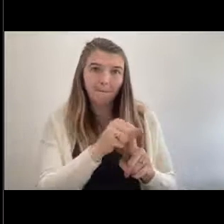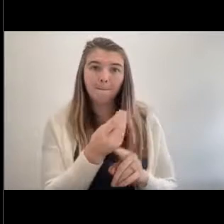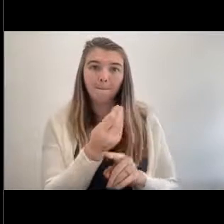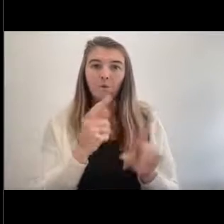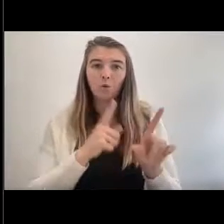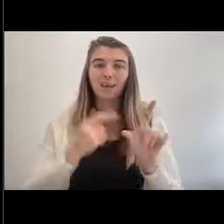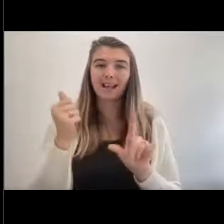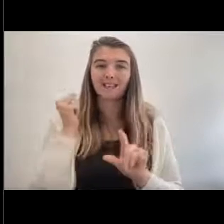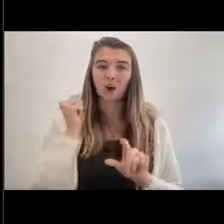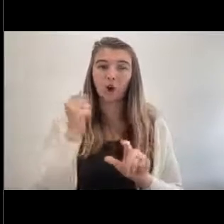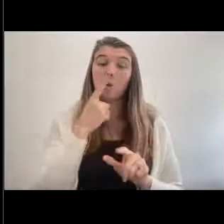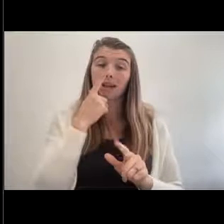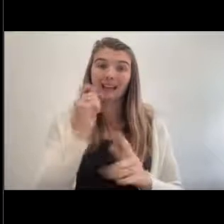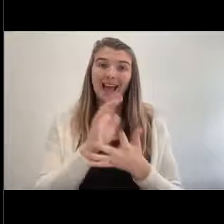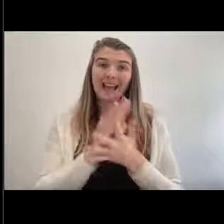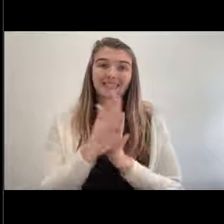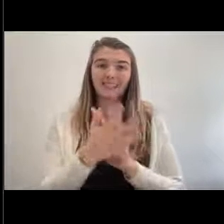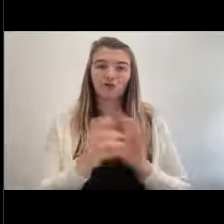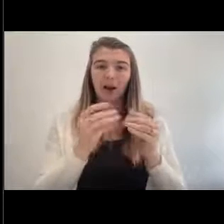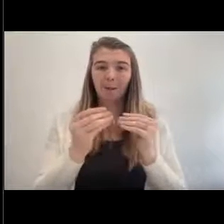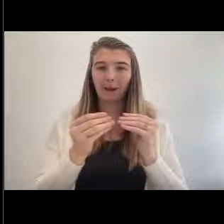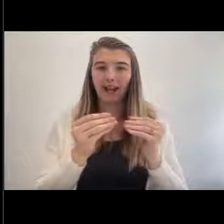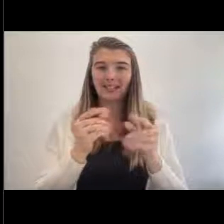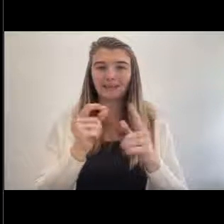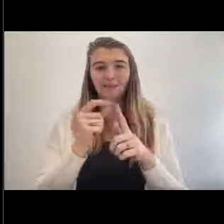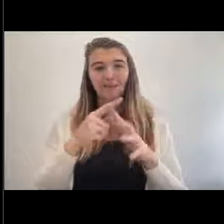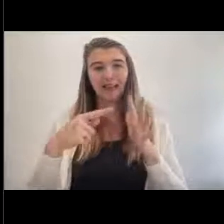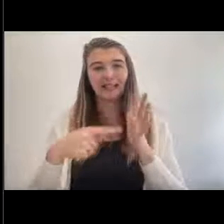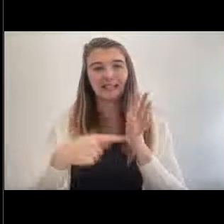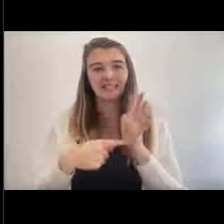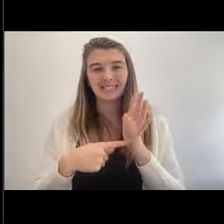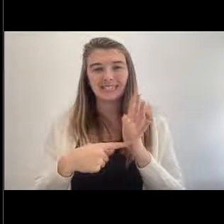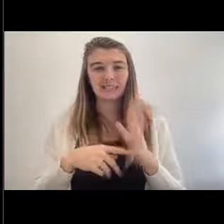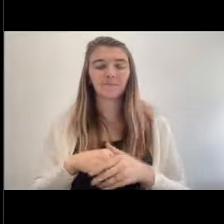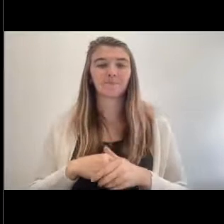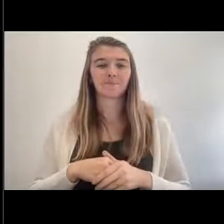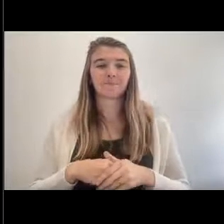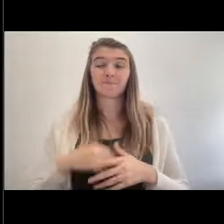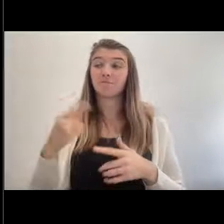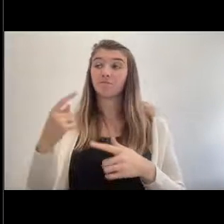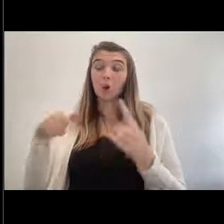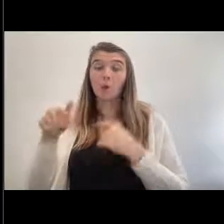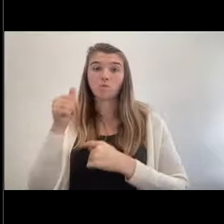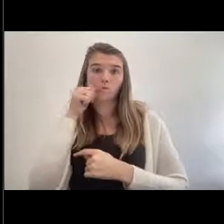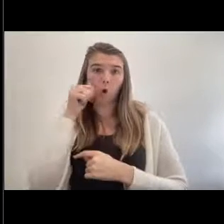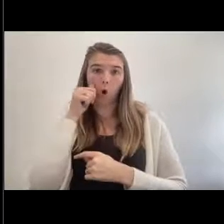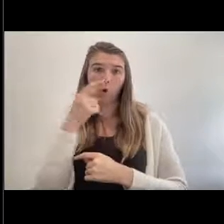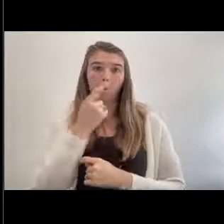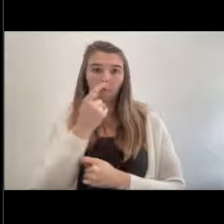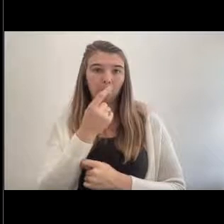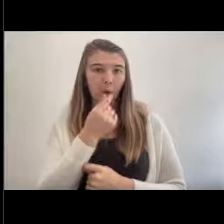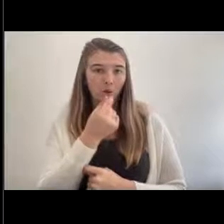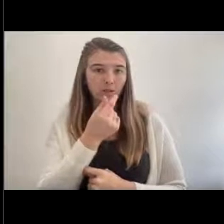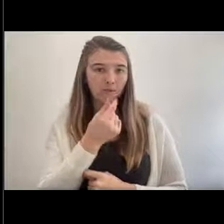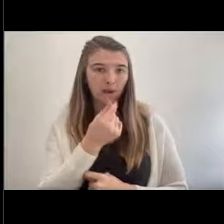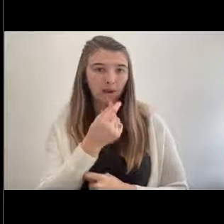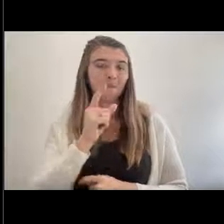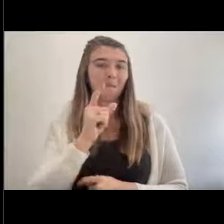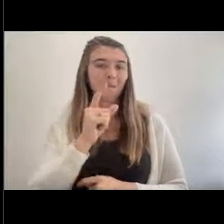degrading PET. And it's not just knowing that this degradation is possible, but also knowing how it's carried